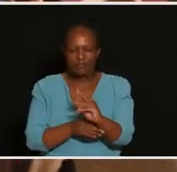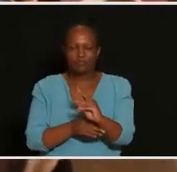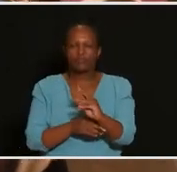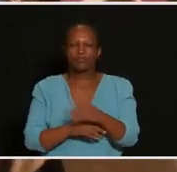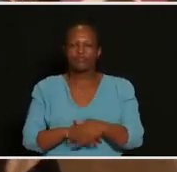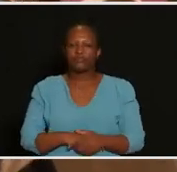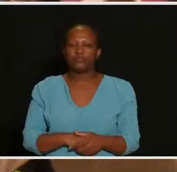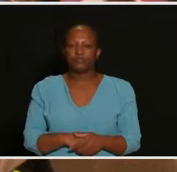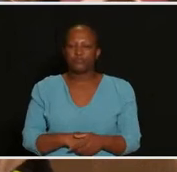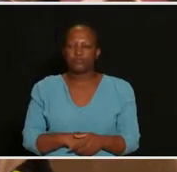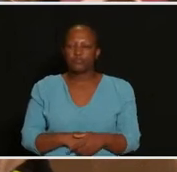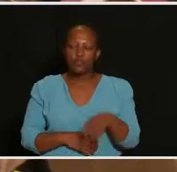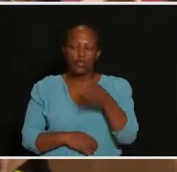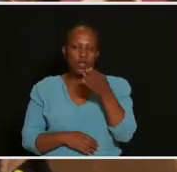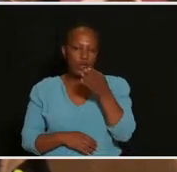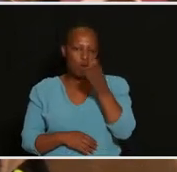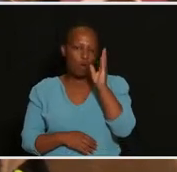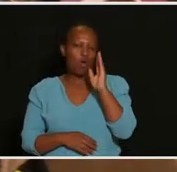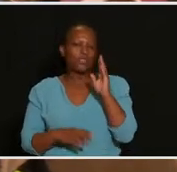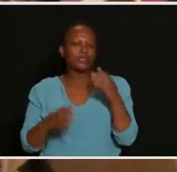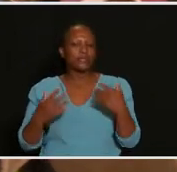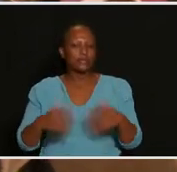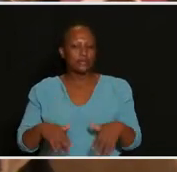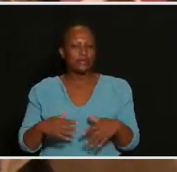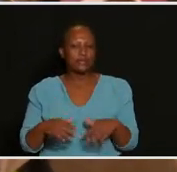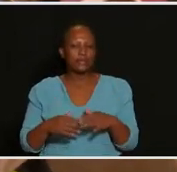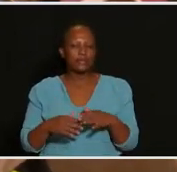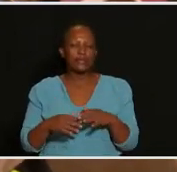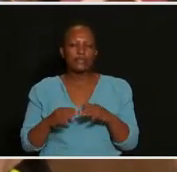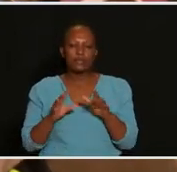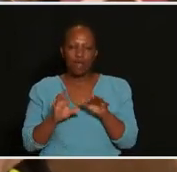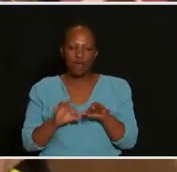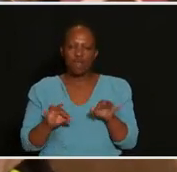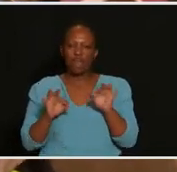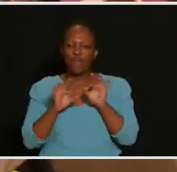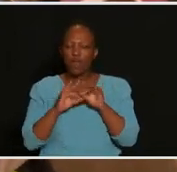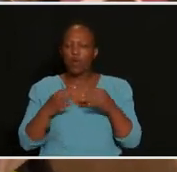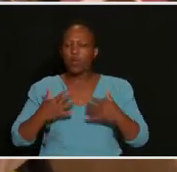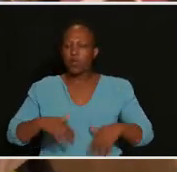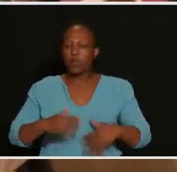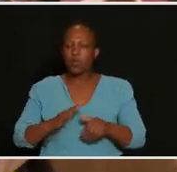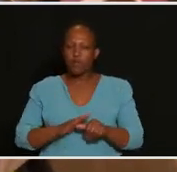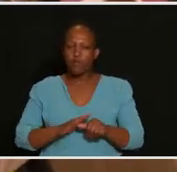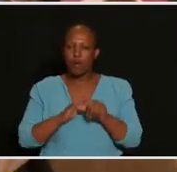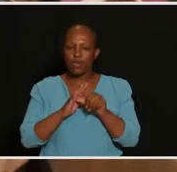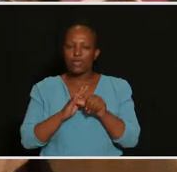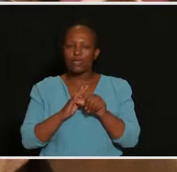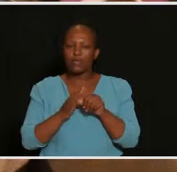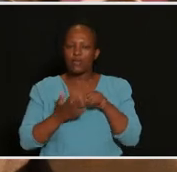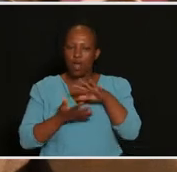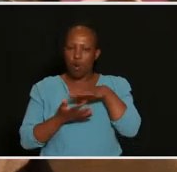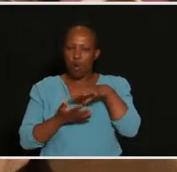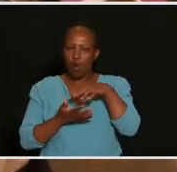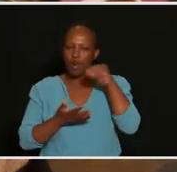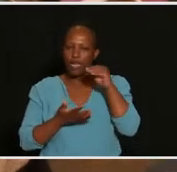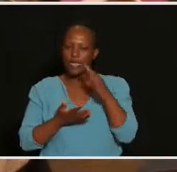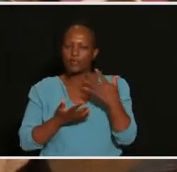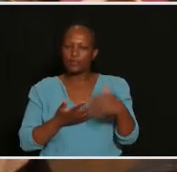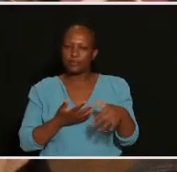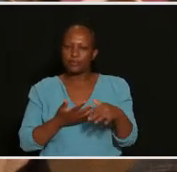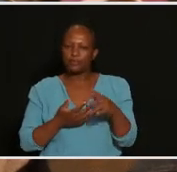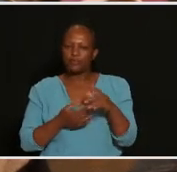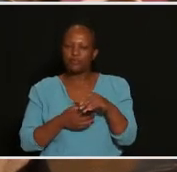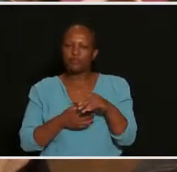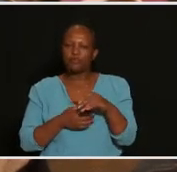this god-given task is precious and it is most sacred and rightly falls under the parental